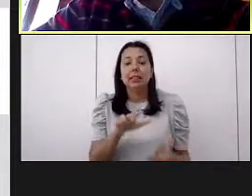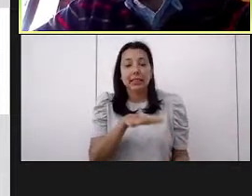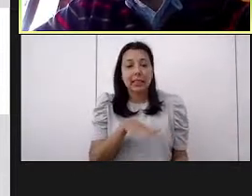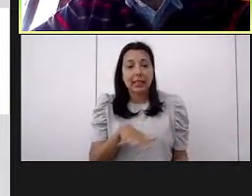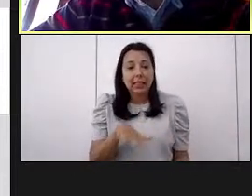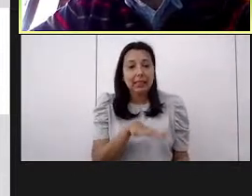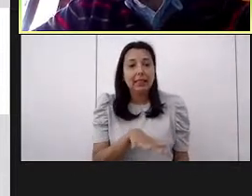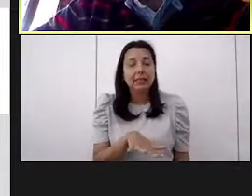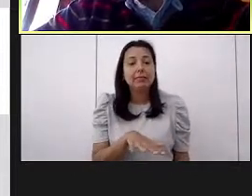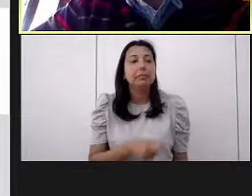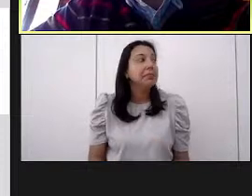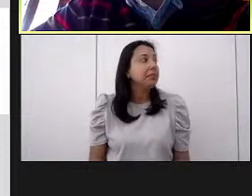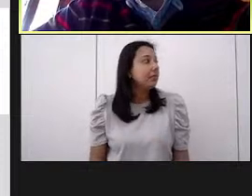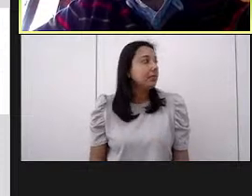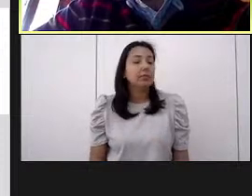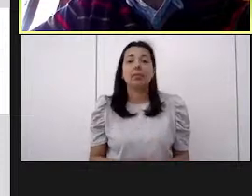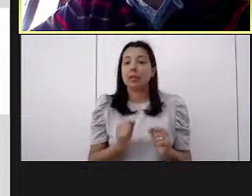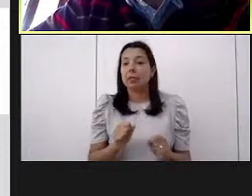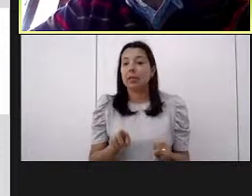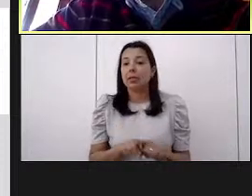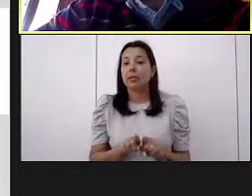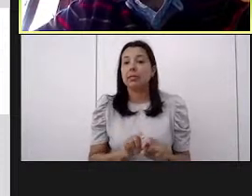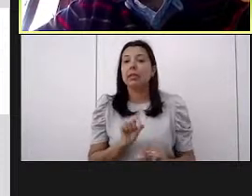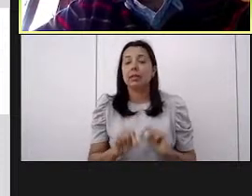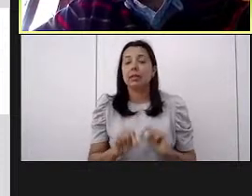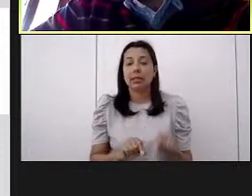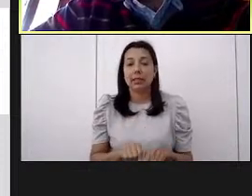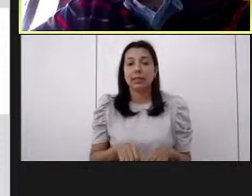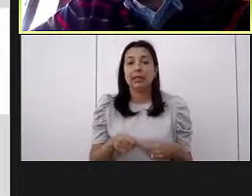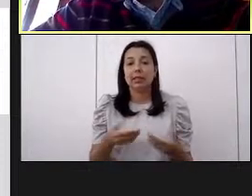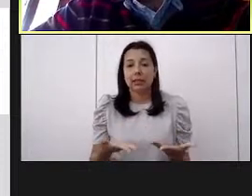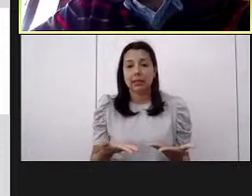permissions, empowerments, prohibitions, limitations, and so on.